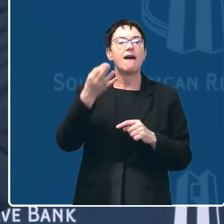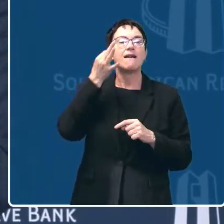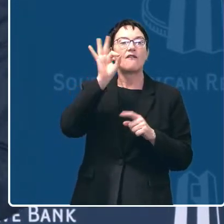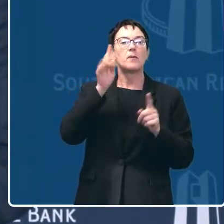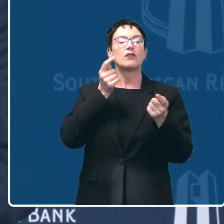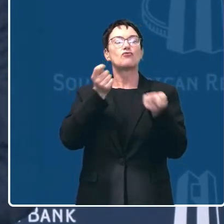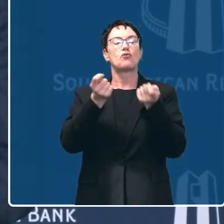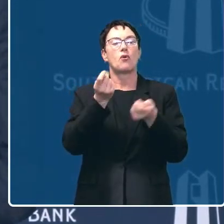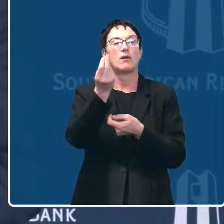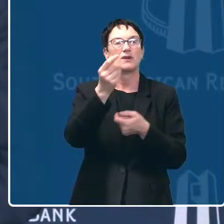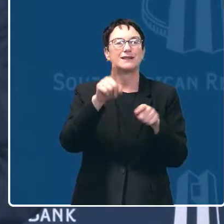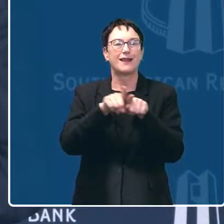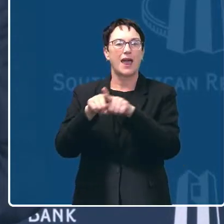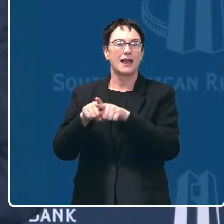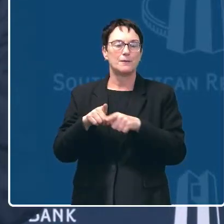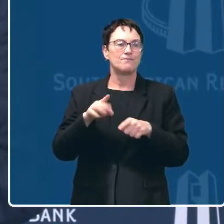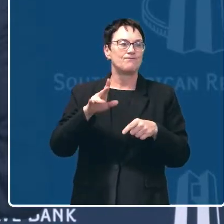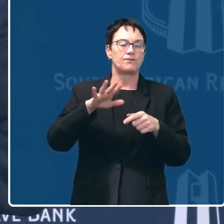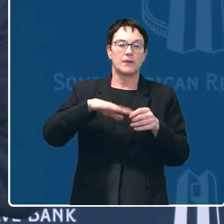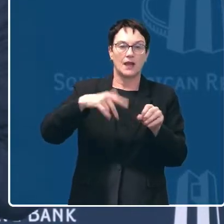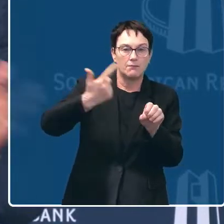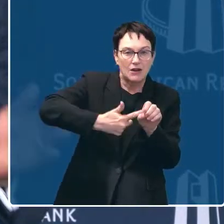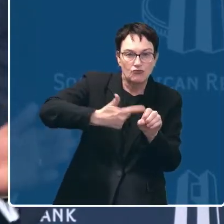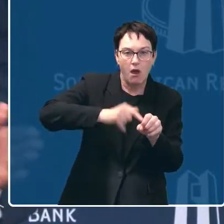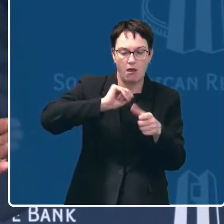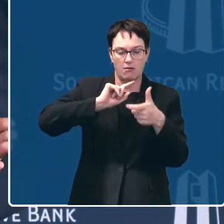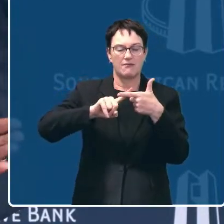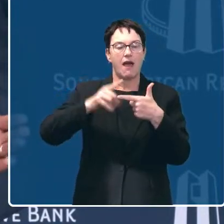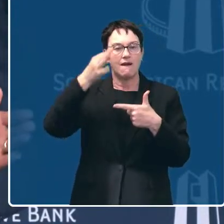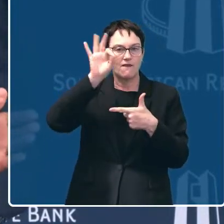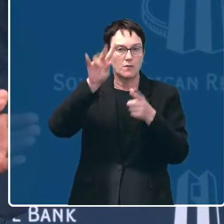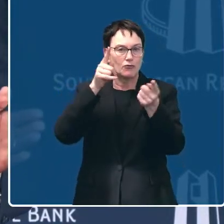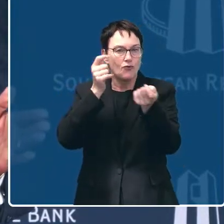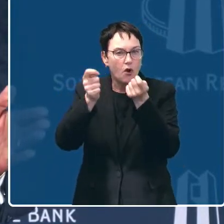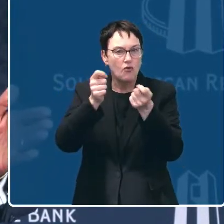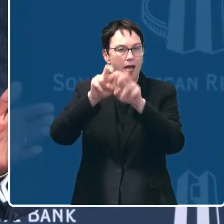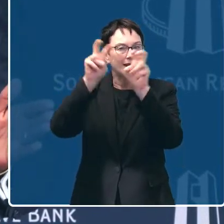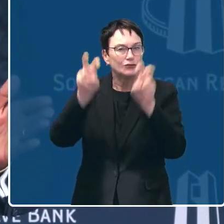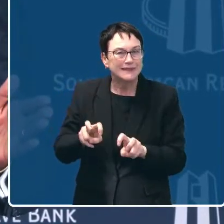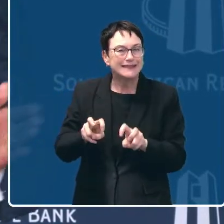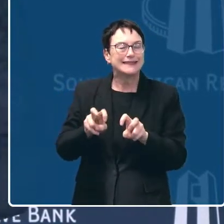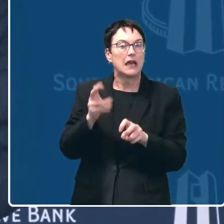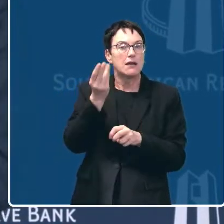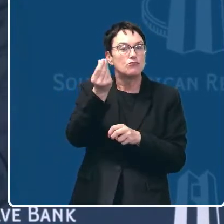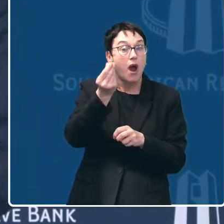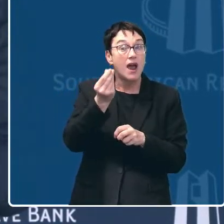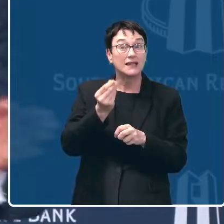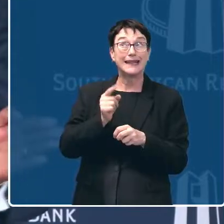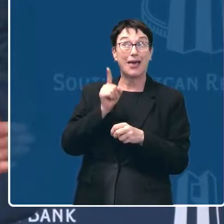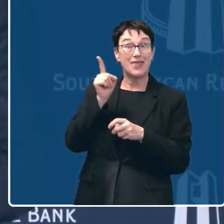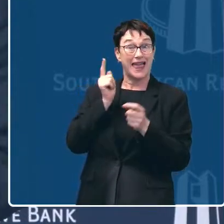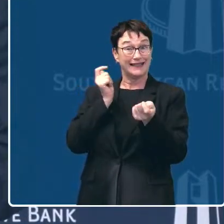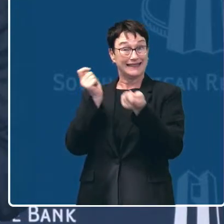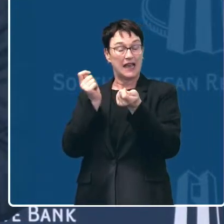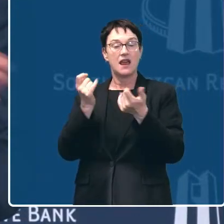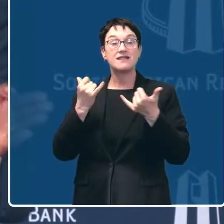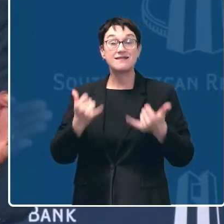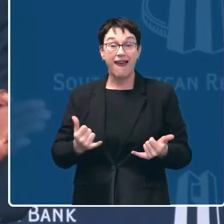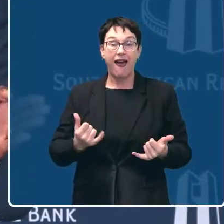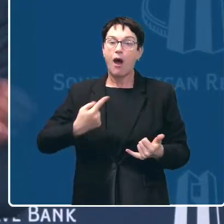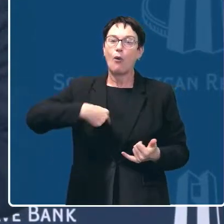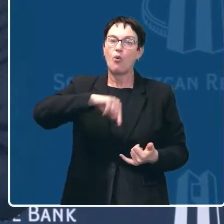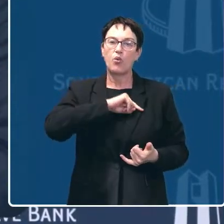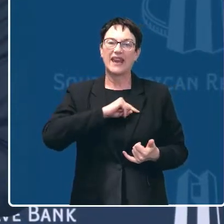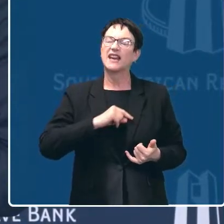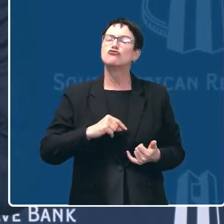they seem to be setting their price at some margin above the inflation target. If you lower the target and they keep the